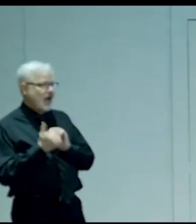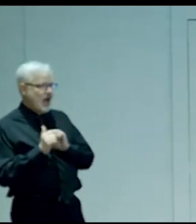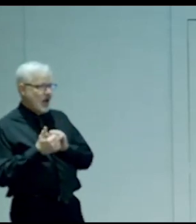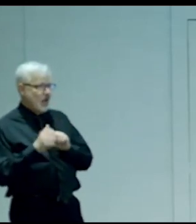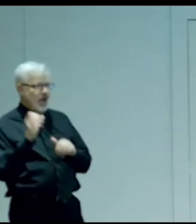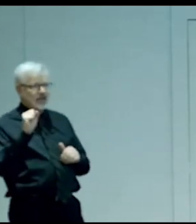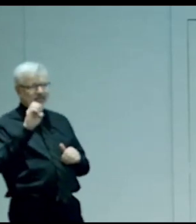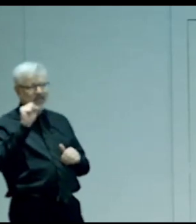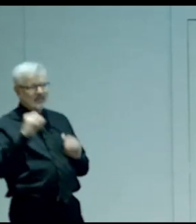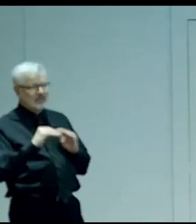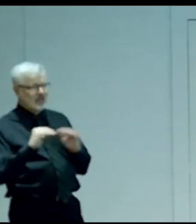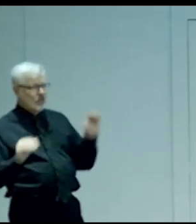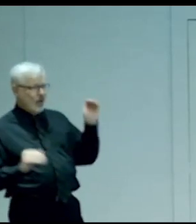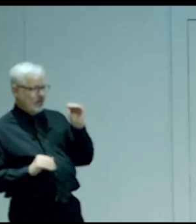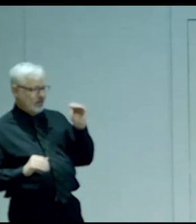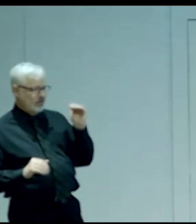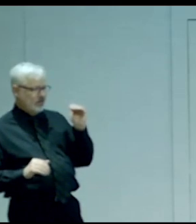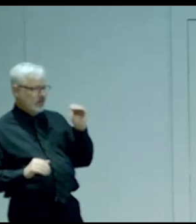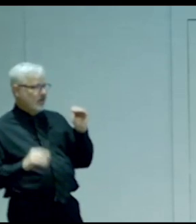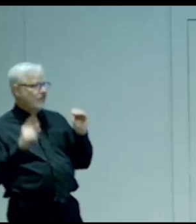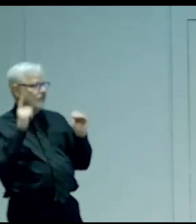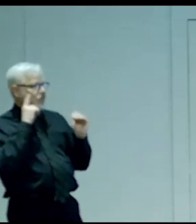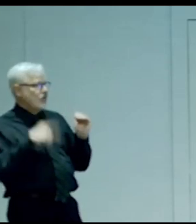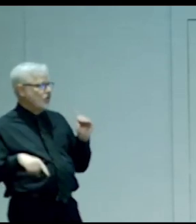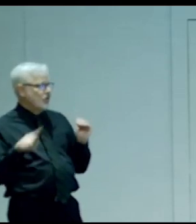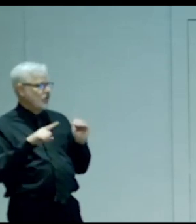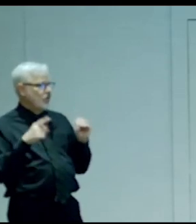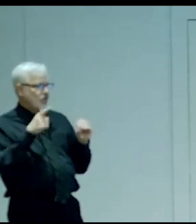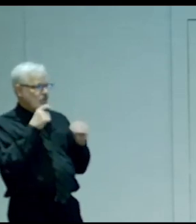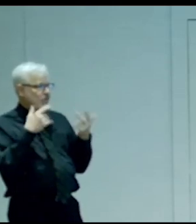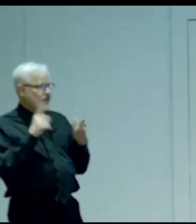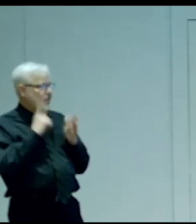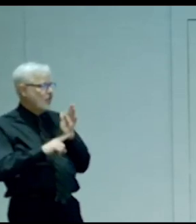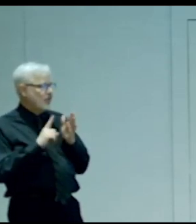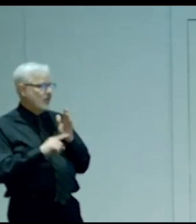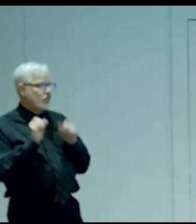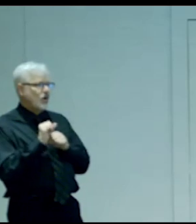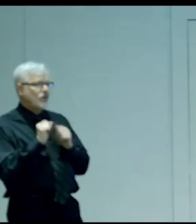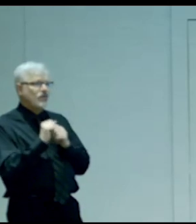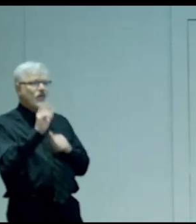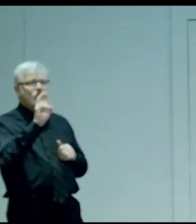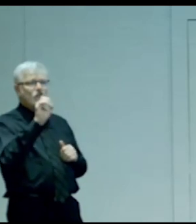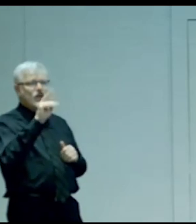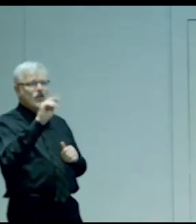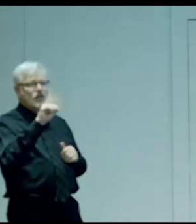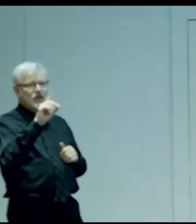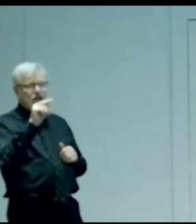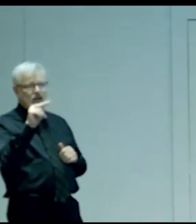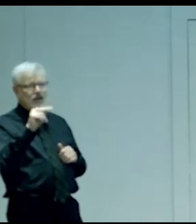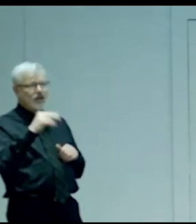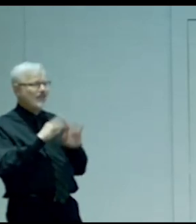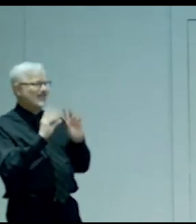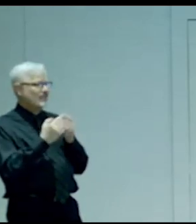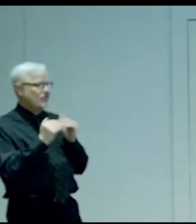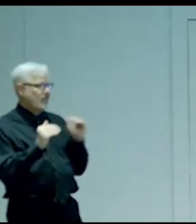SES inequalities. And for those of you that have looked at Reardon's work with this district level,